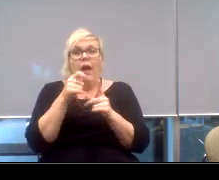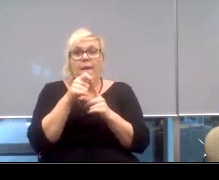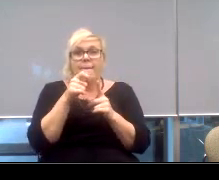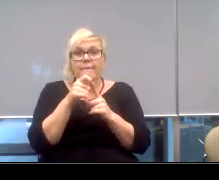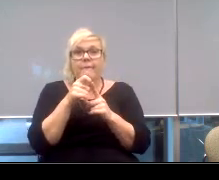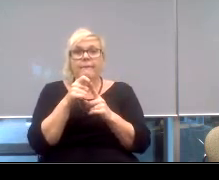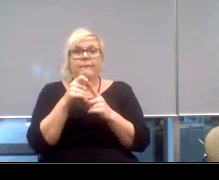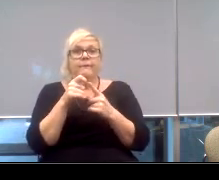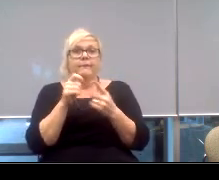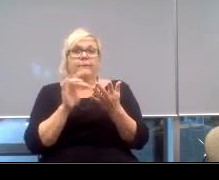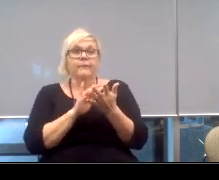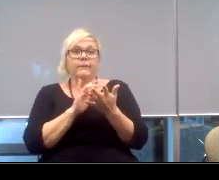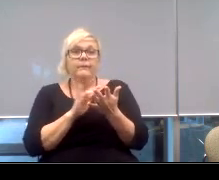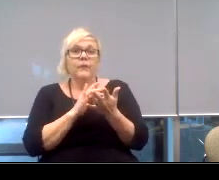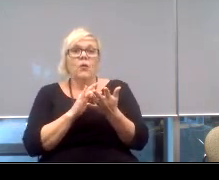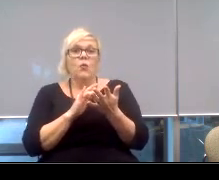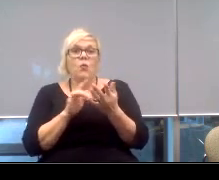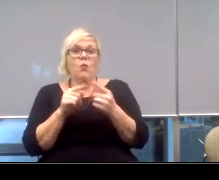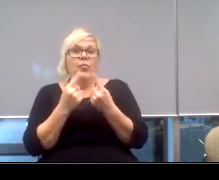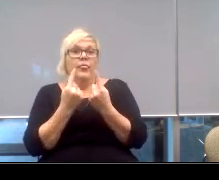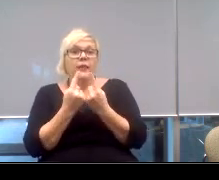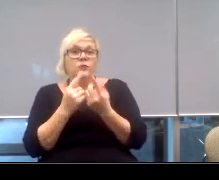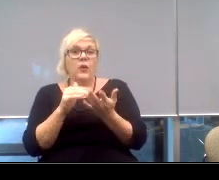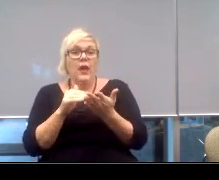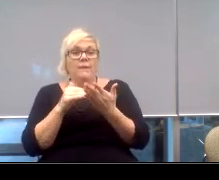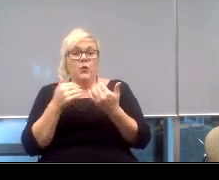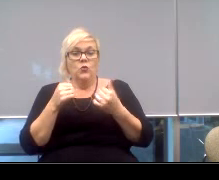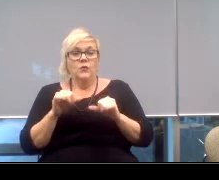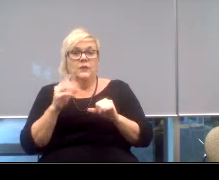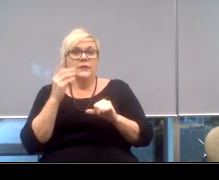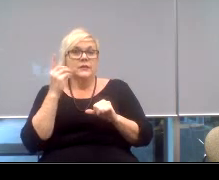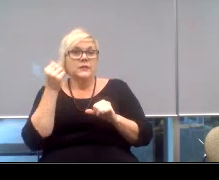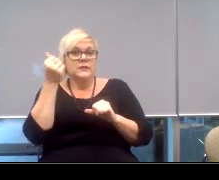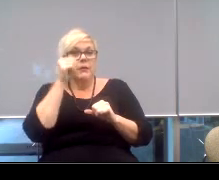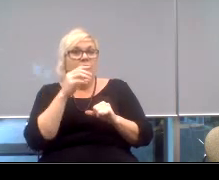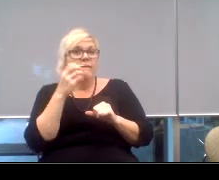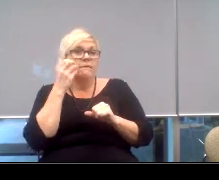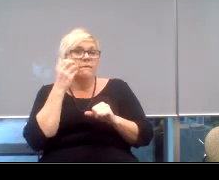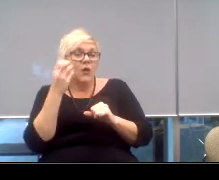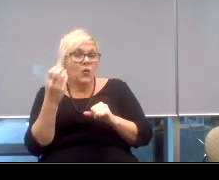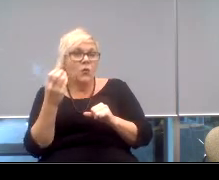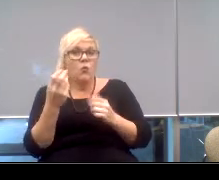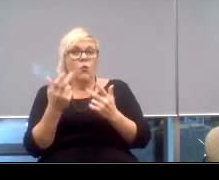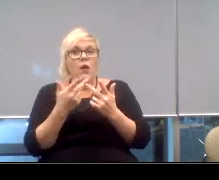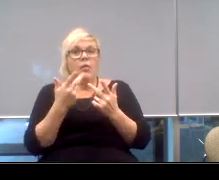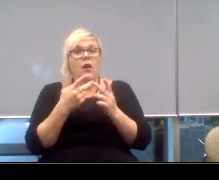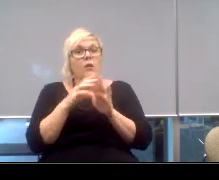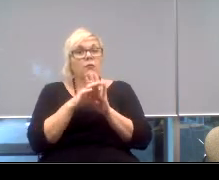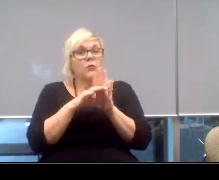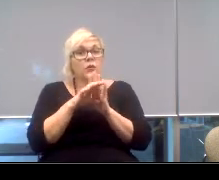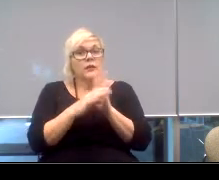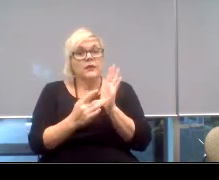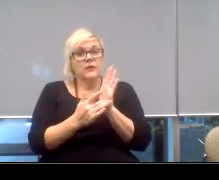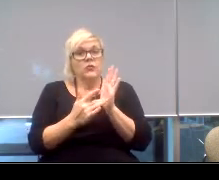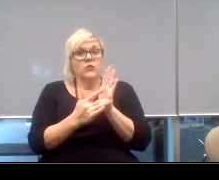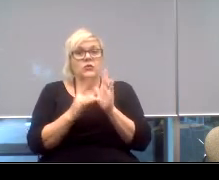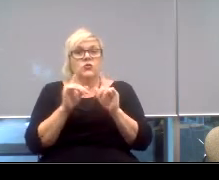peripherals that enable participants to use smartphones, laptops and other computer technology to do important daily